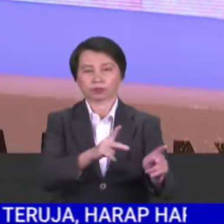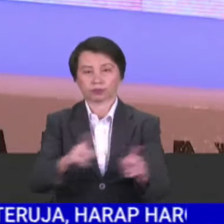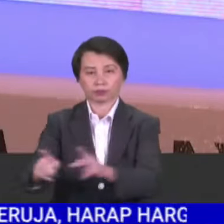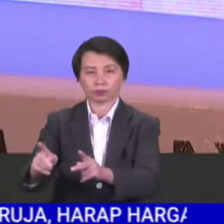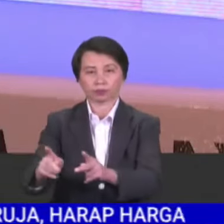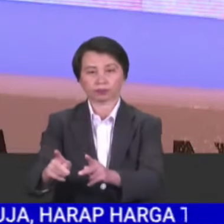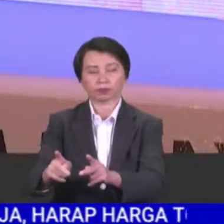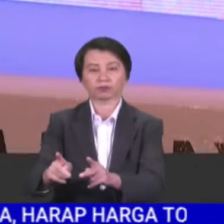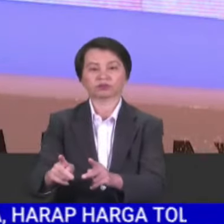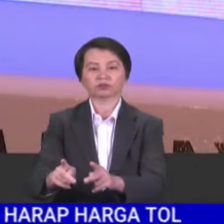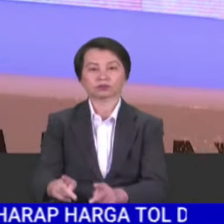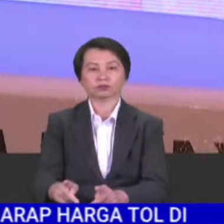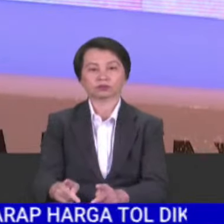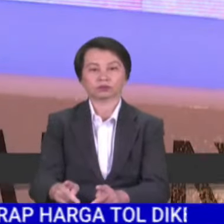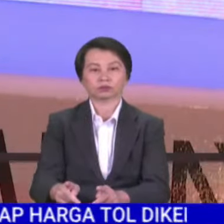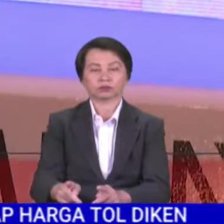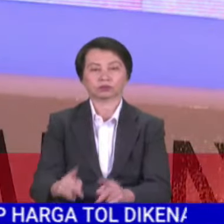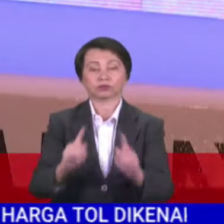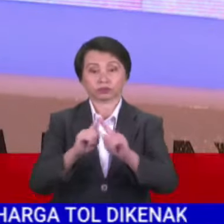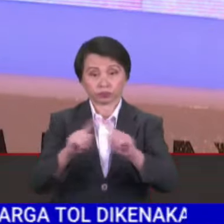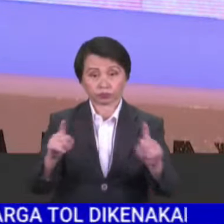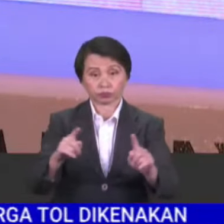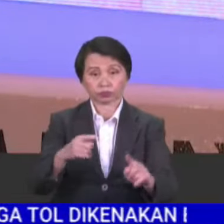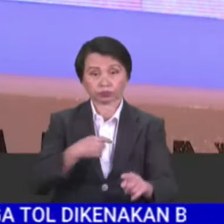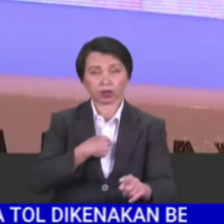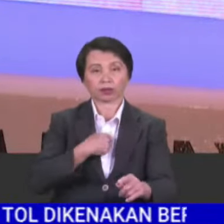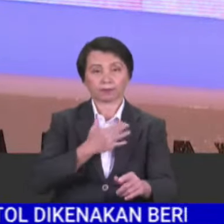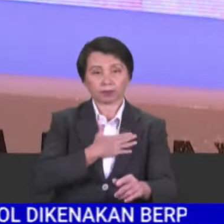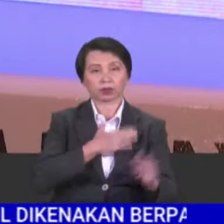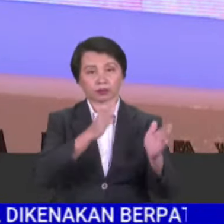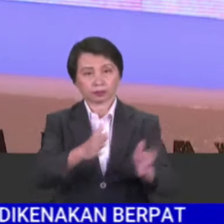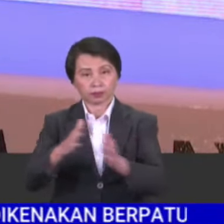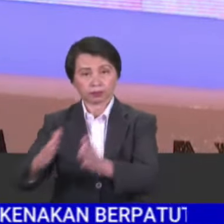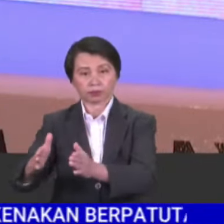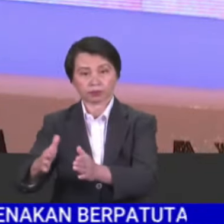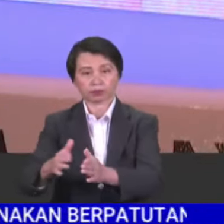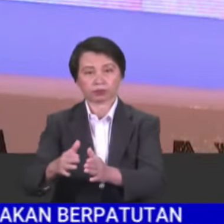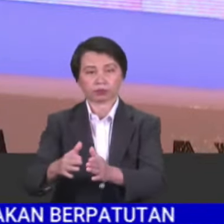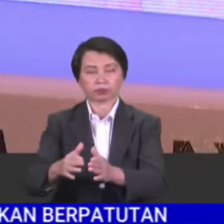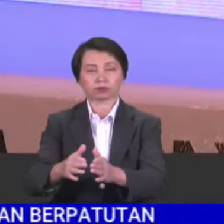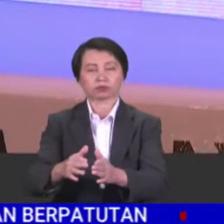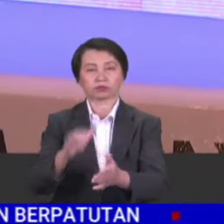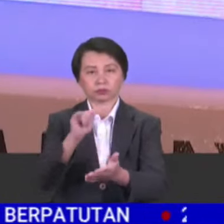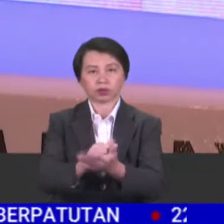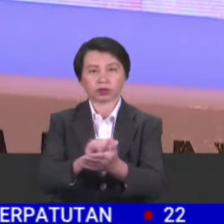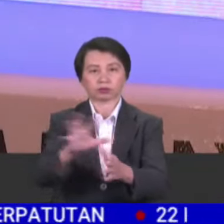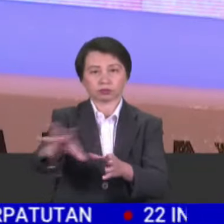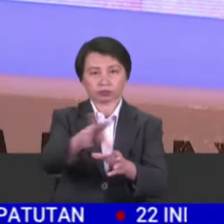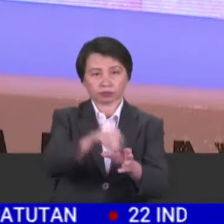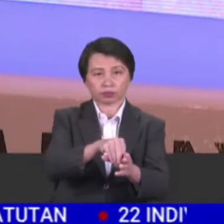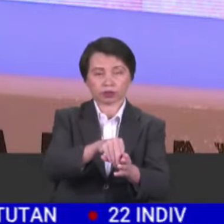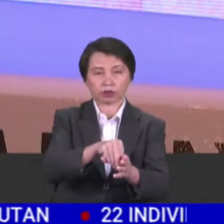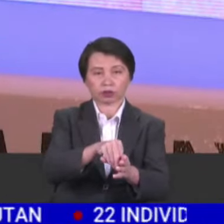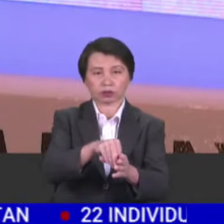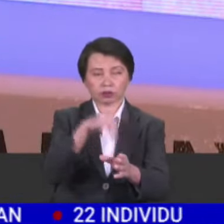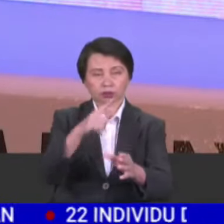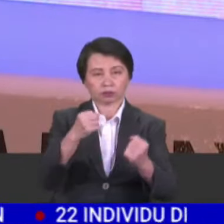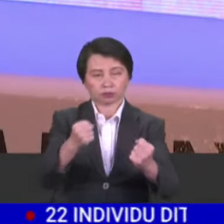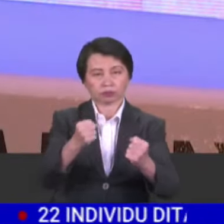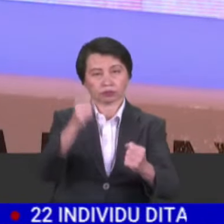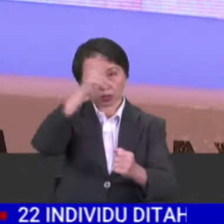tourism prosperity. Backed by carefully planned transformative strategies that include strengthening